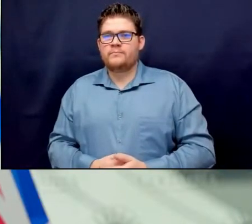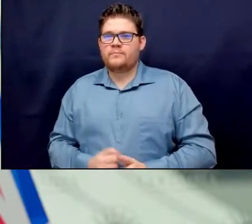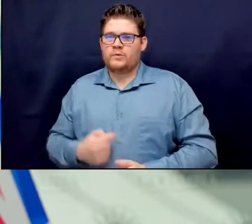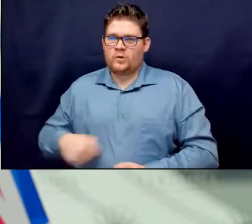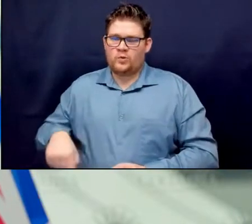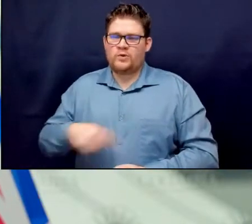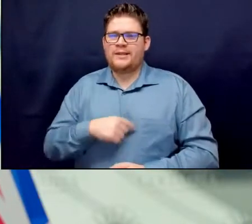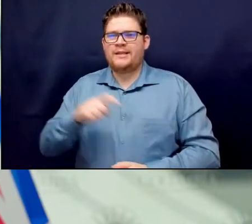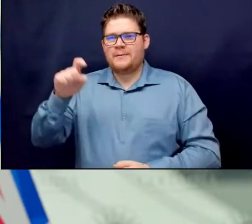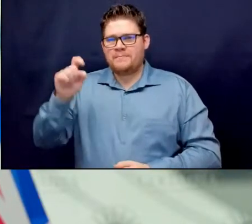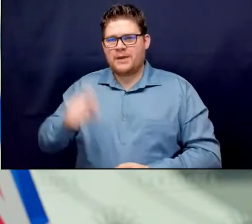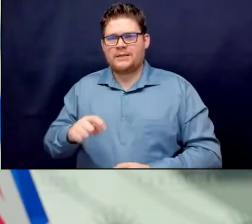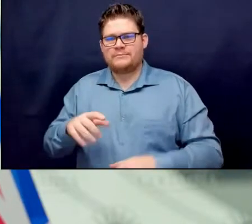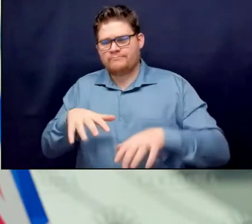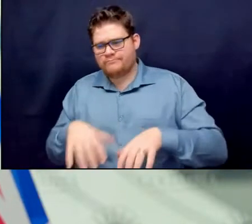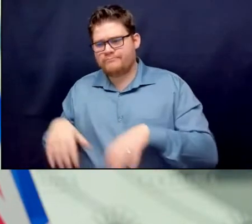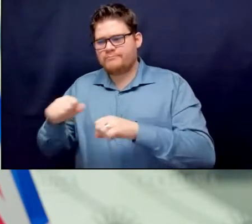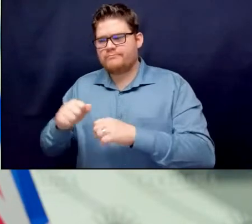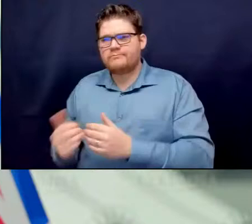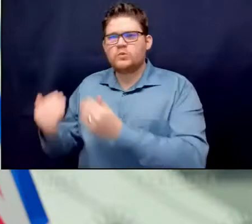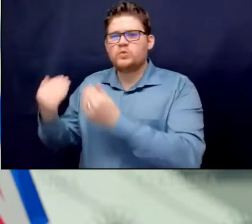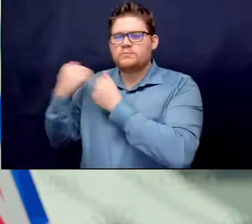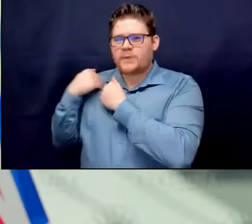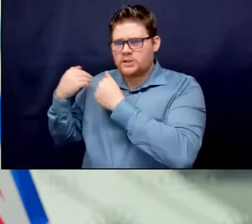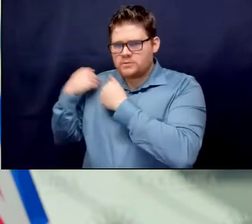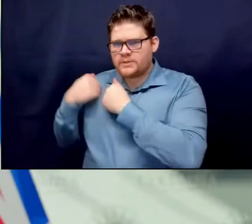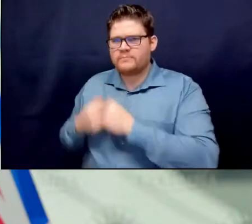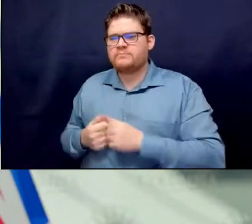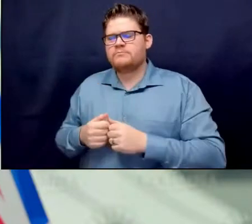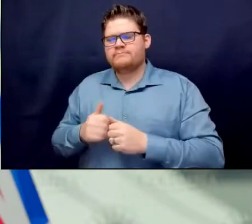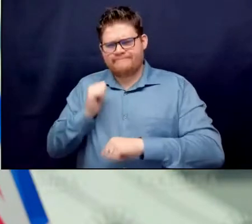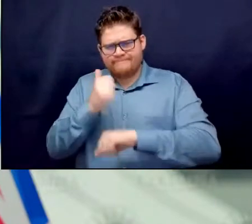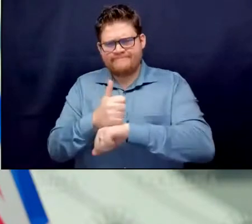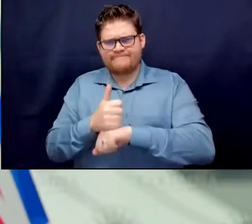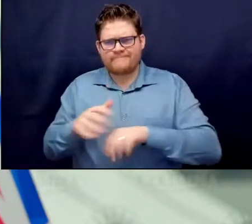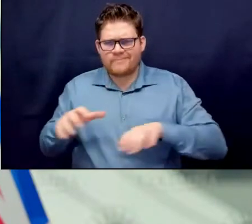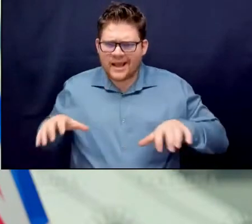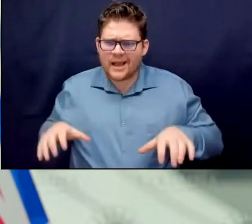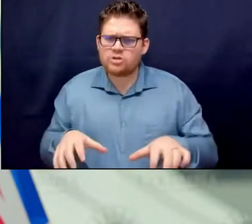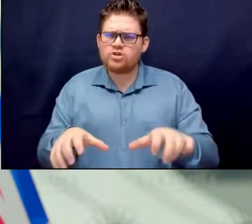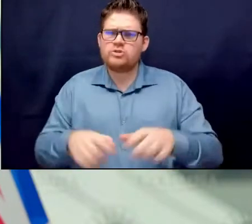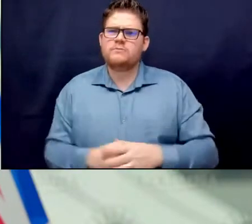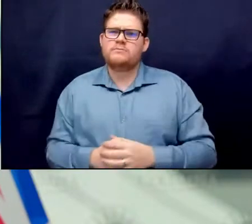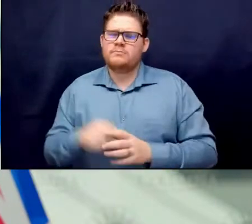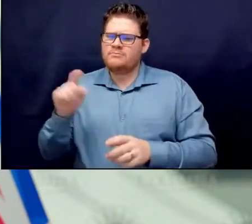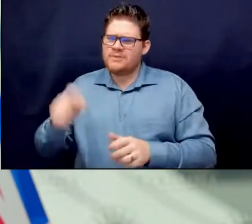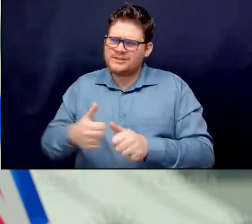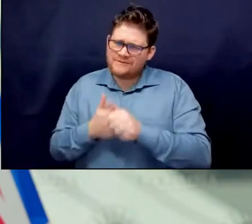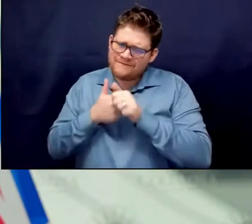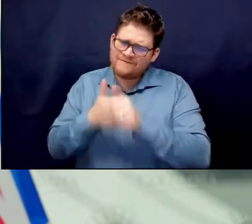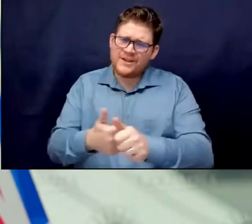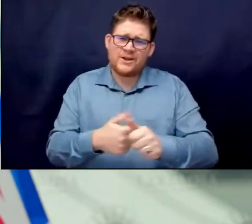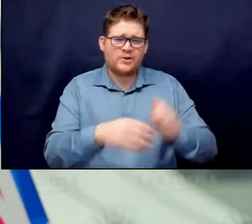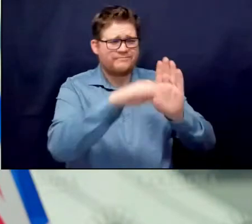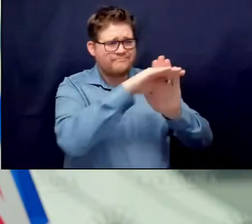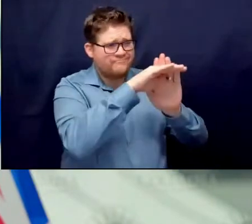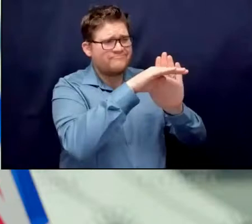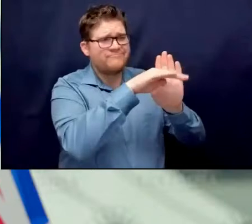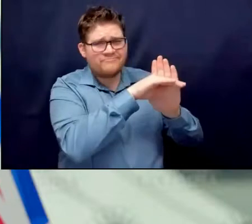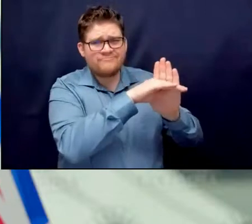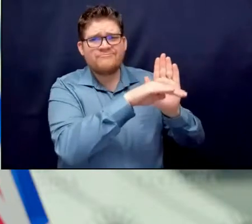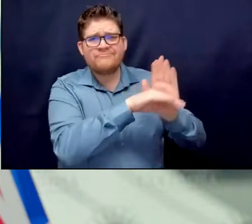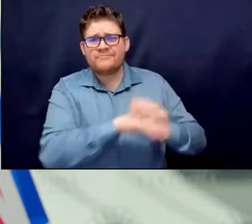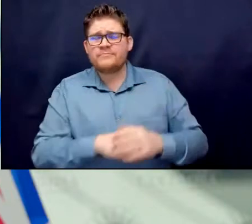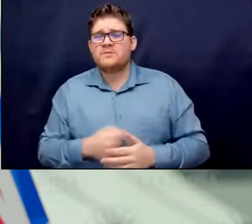need to take the actions, follow the guidance and the orders that have been provided, and take the measures we're taking, because when we allow cracks